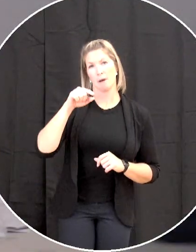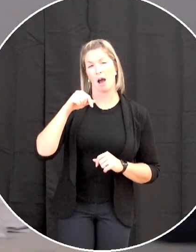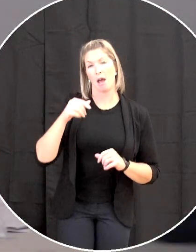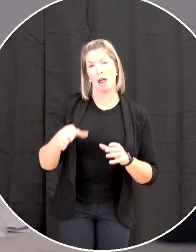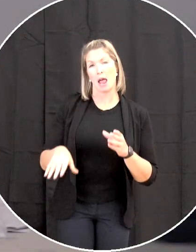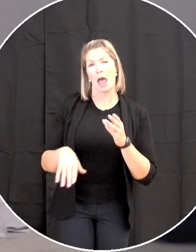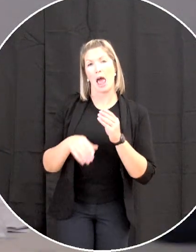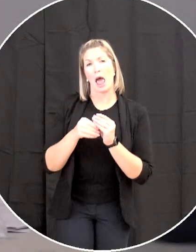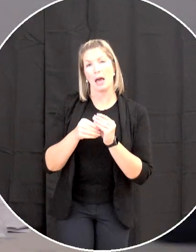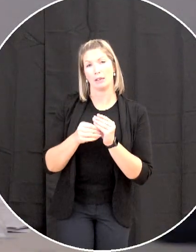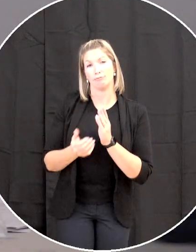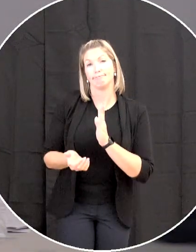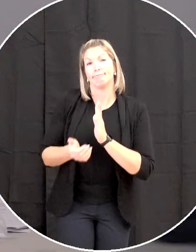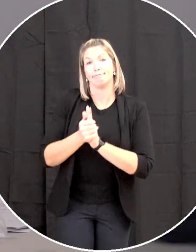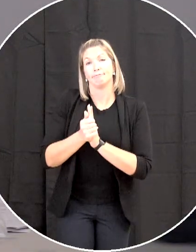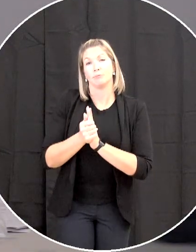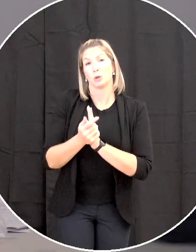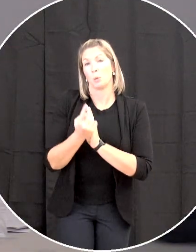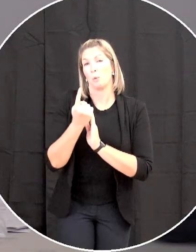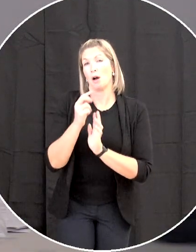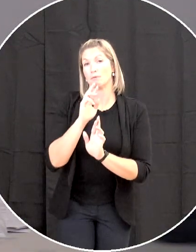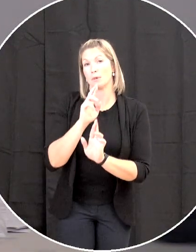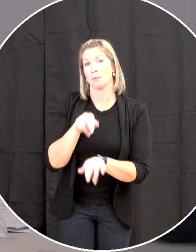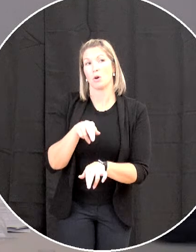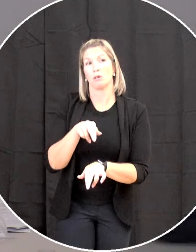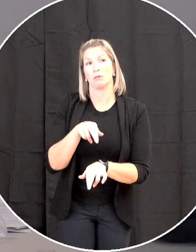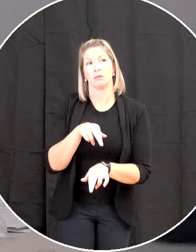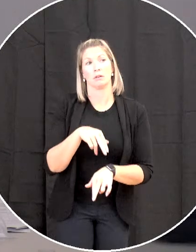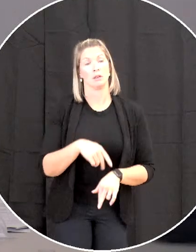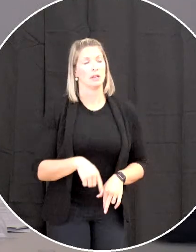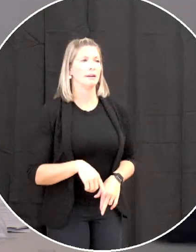at this point? Seeing who you are, no.